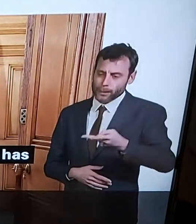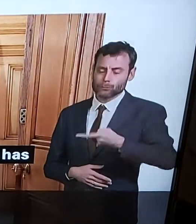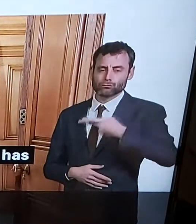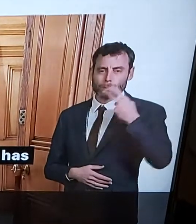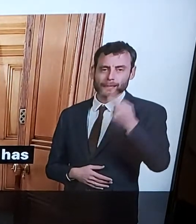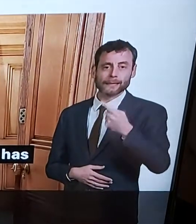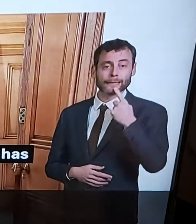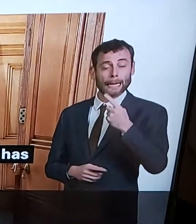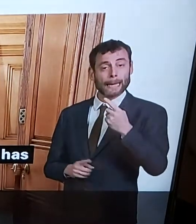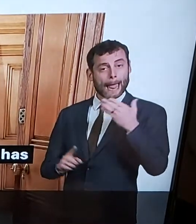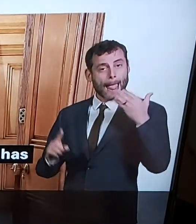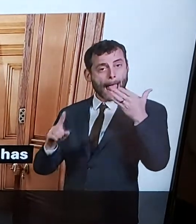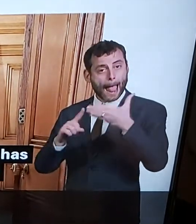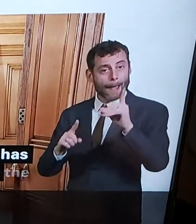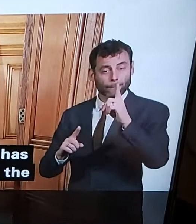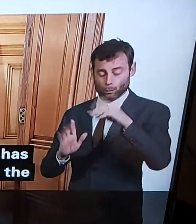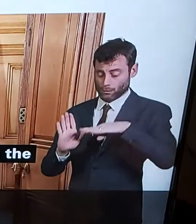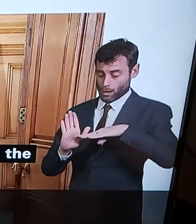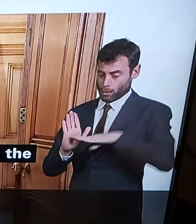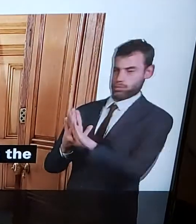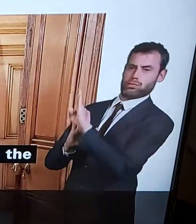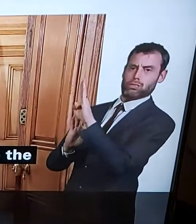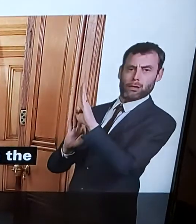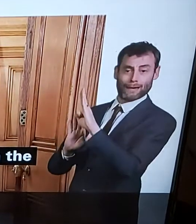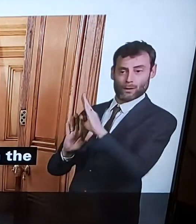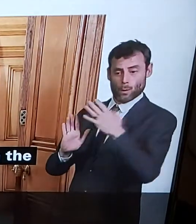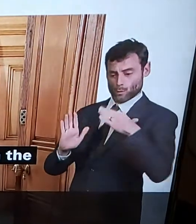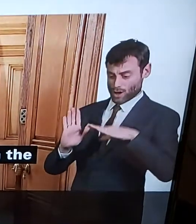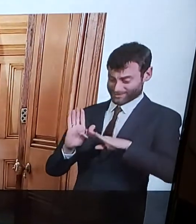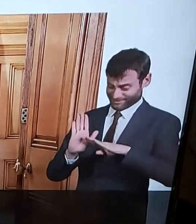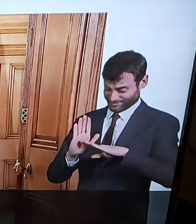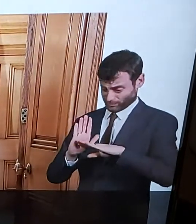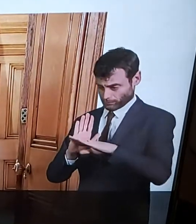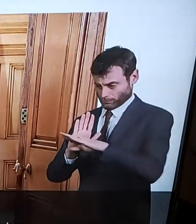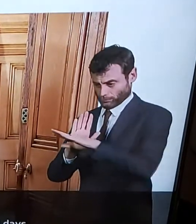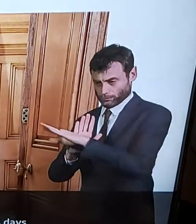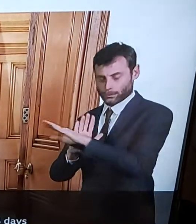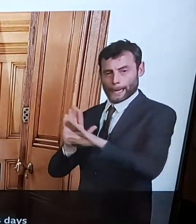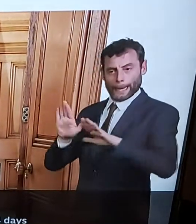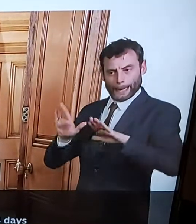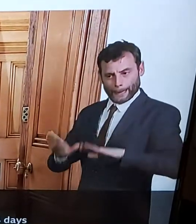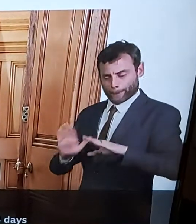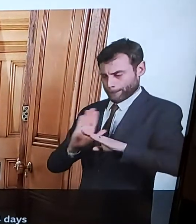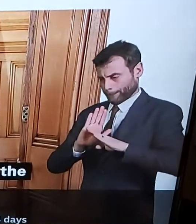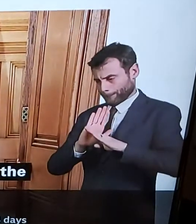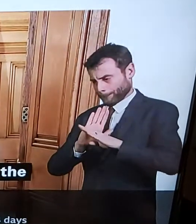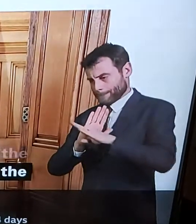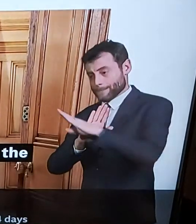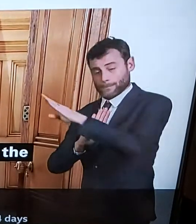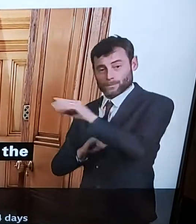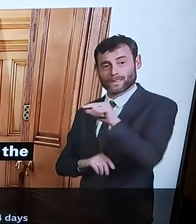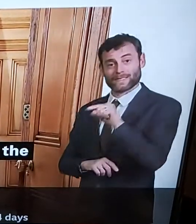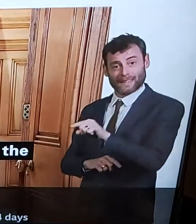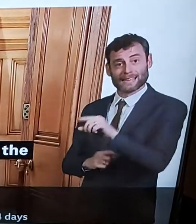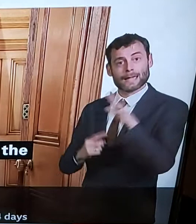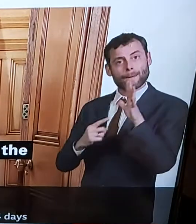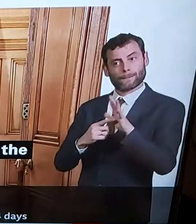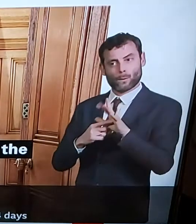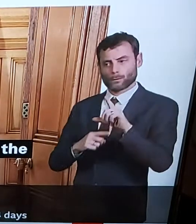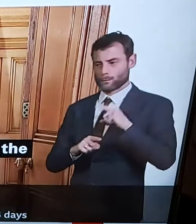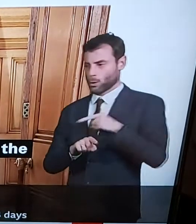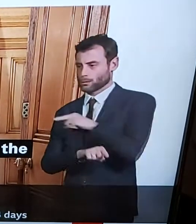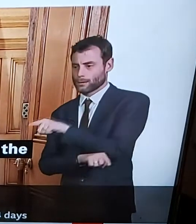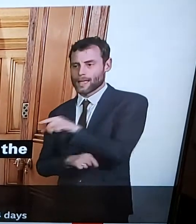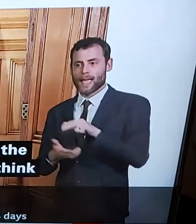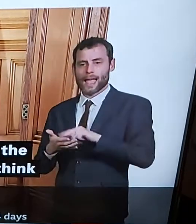rate of reinfection in order to ensure that the NHS can be protected. And I think that many people will reflect on the fact